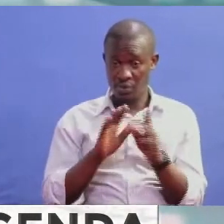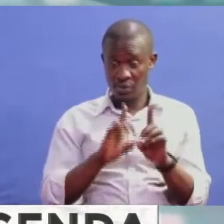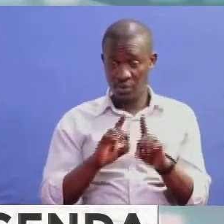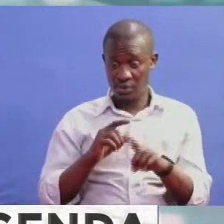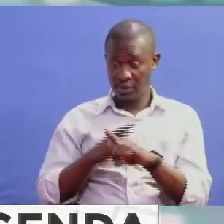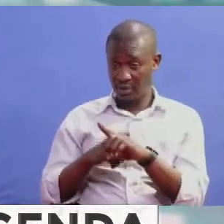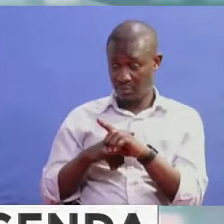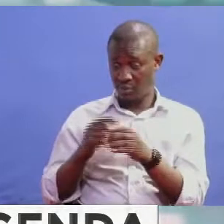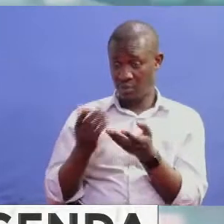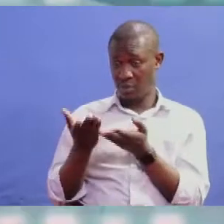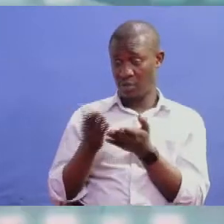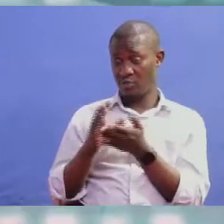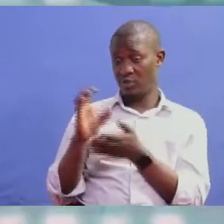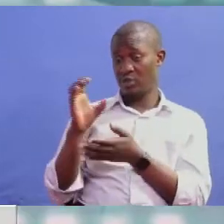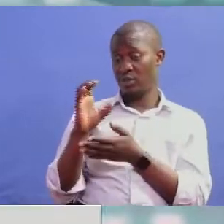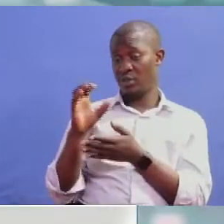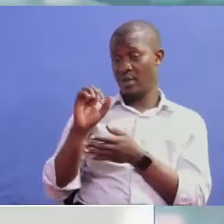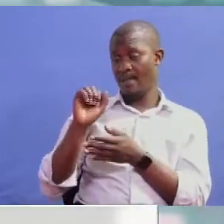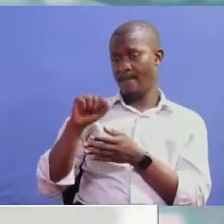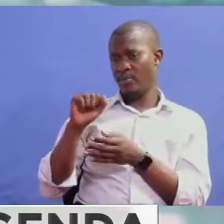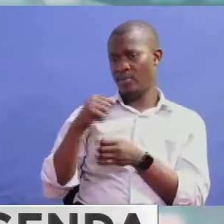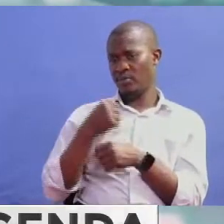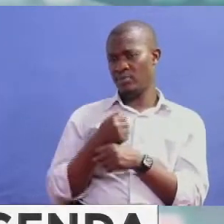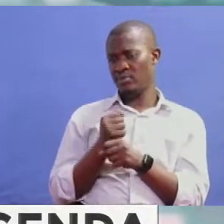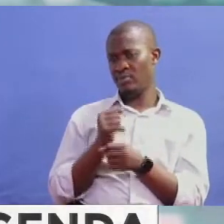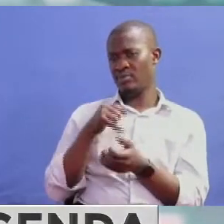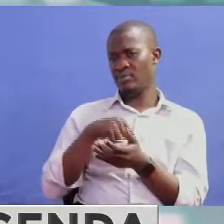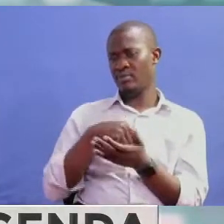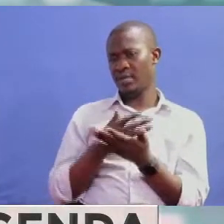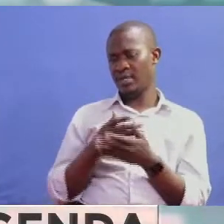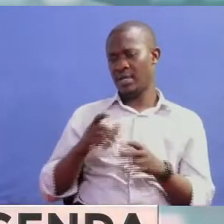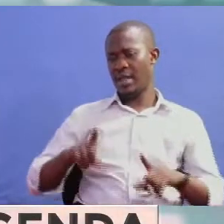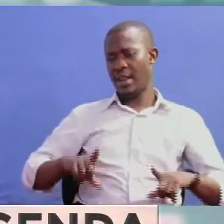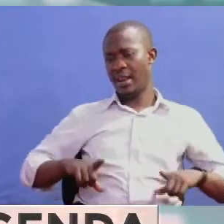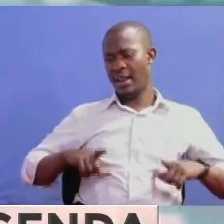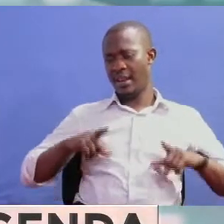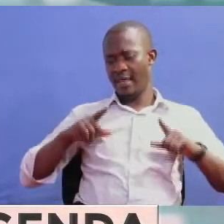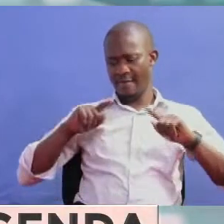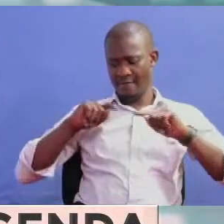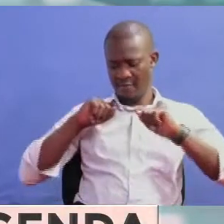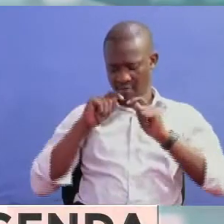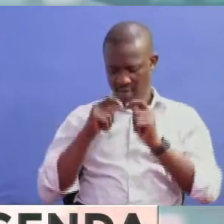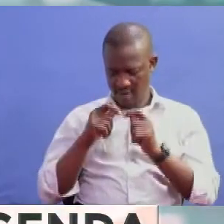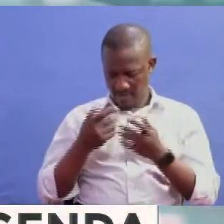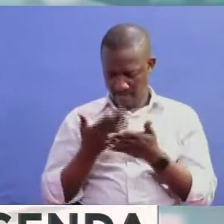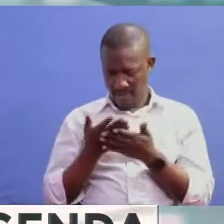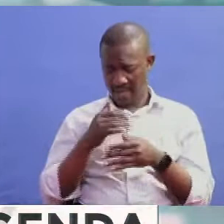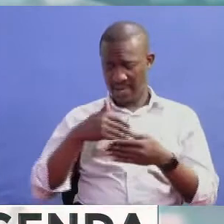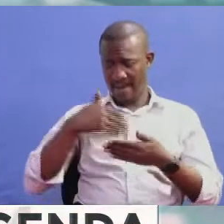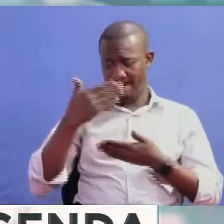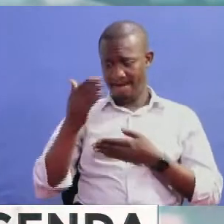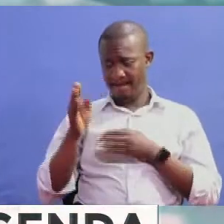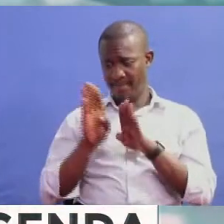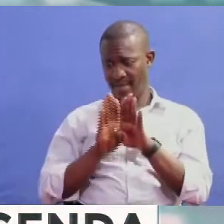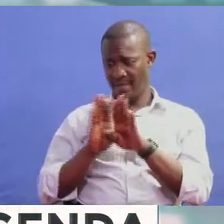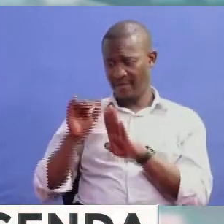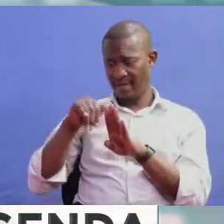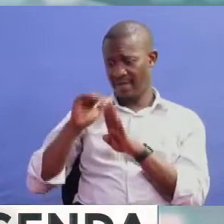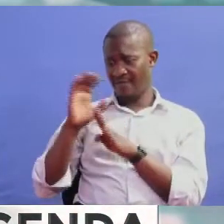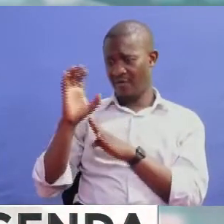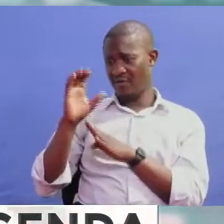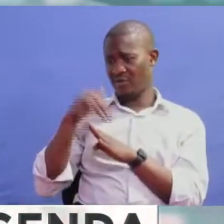Customer Service Week, can you make it a lifestyle? Can you make it a habit? If your customers